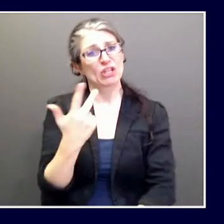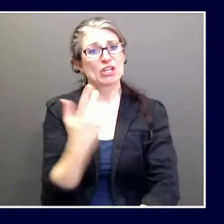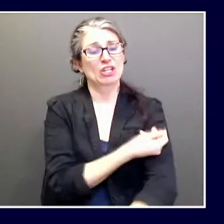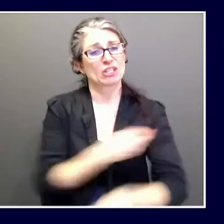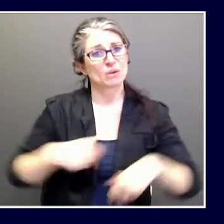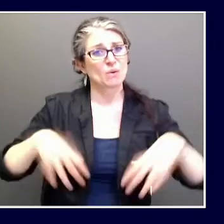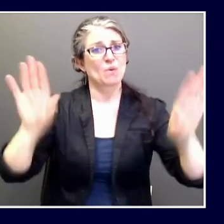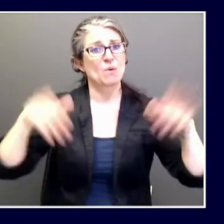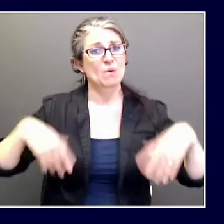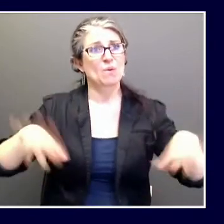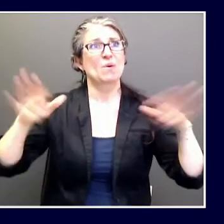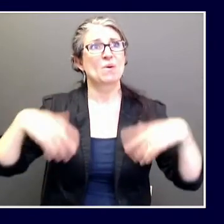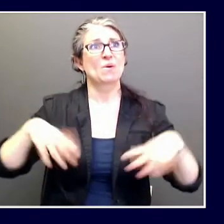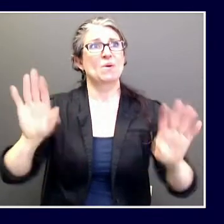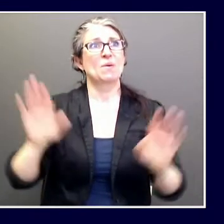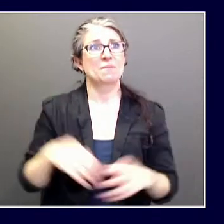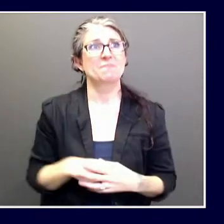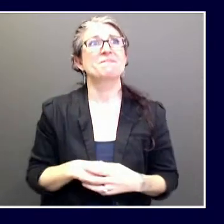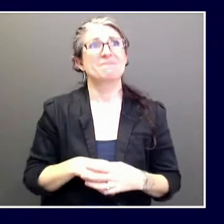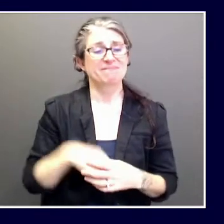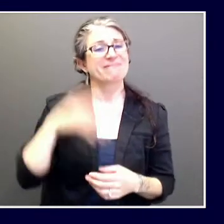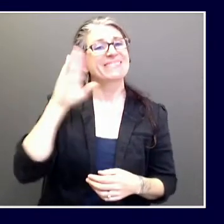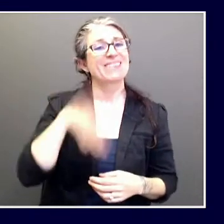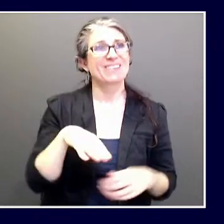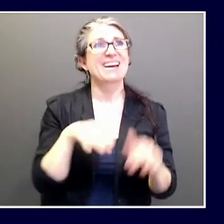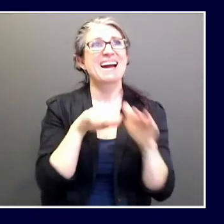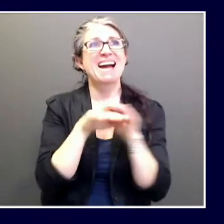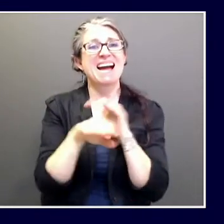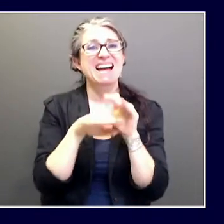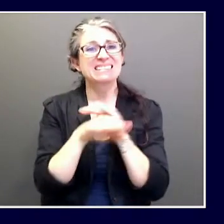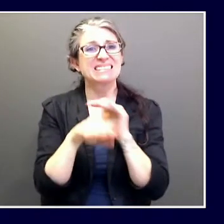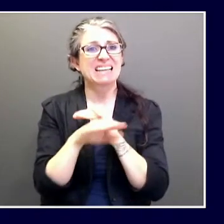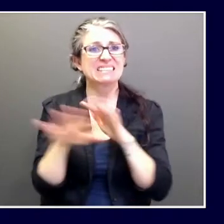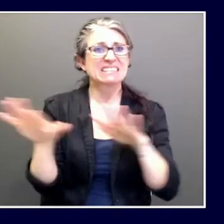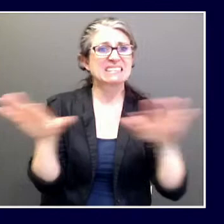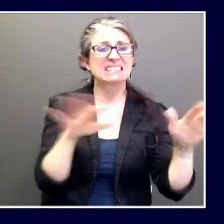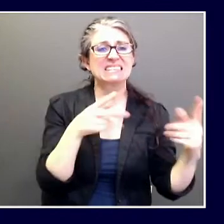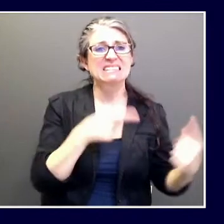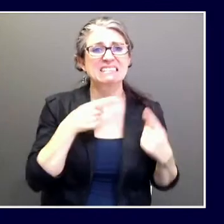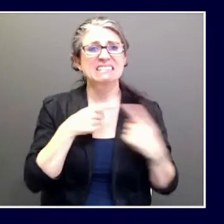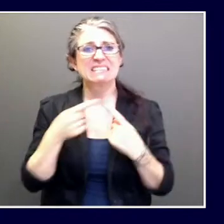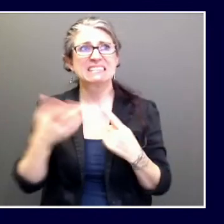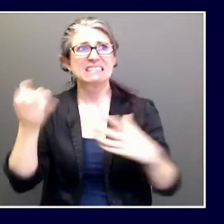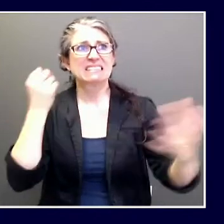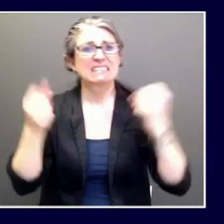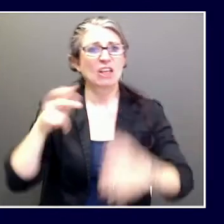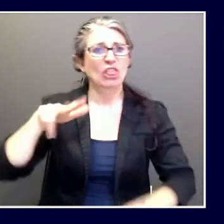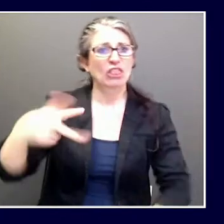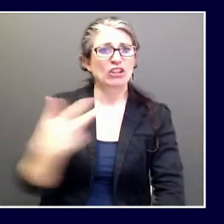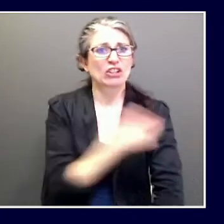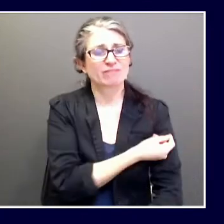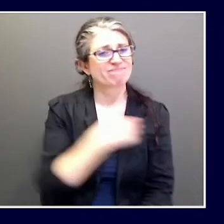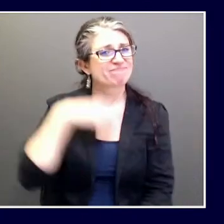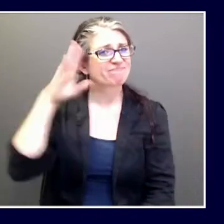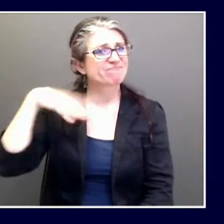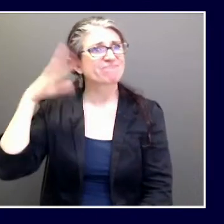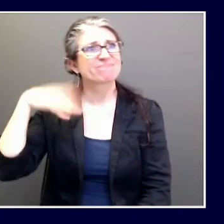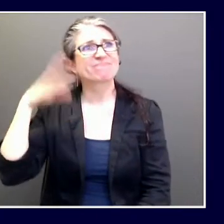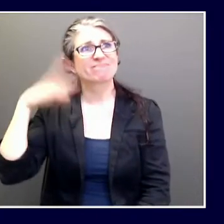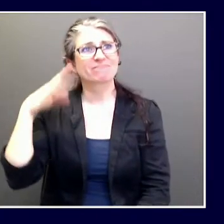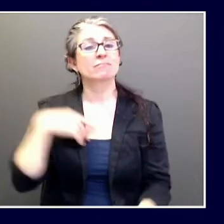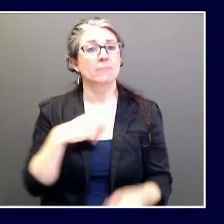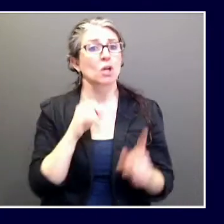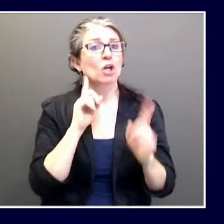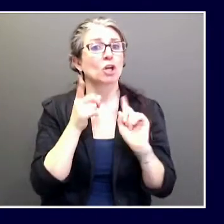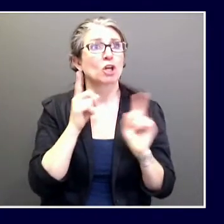in terms of access, yep, Chris, you're right. I've heard that as well. I've gotten emails. I've seen on social media people booking appointments that get